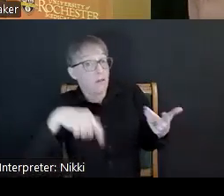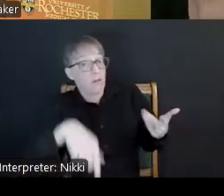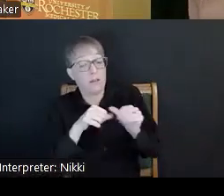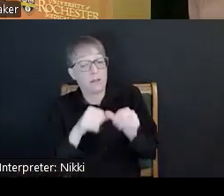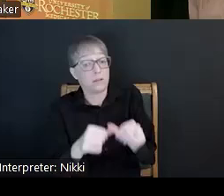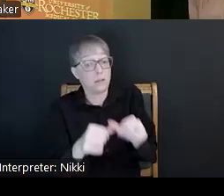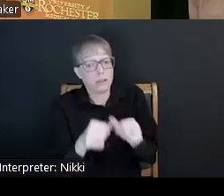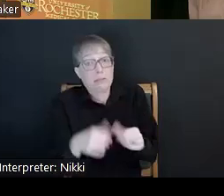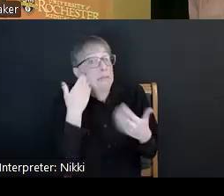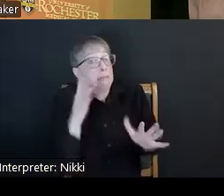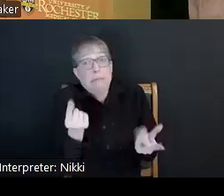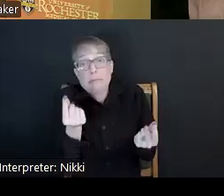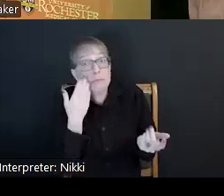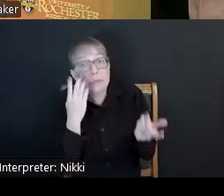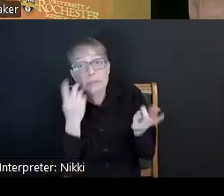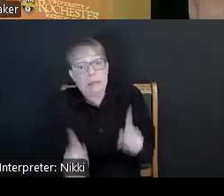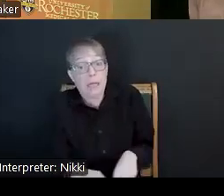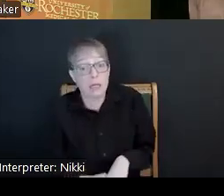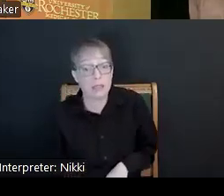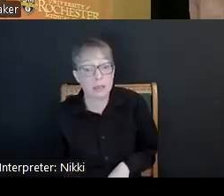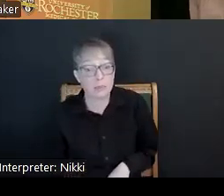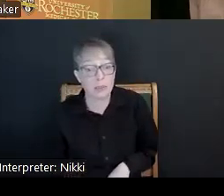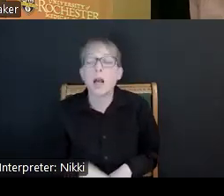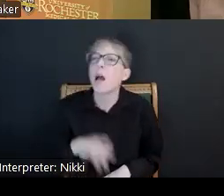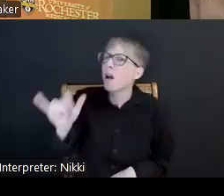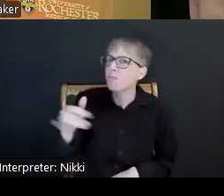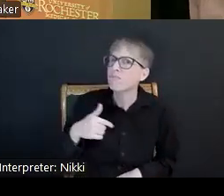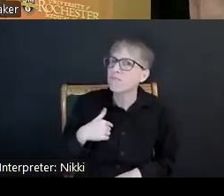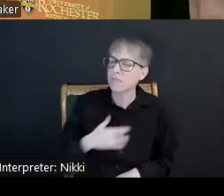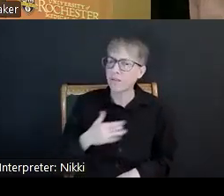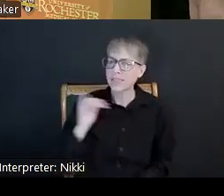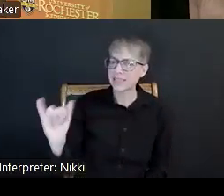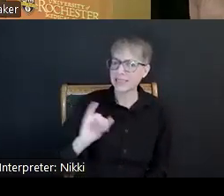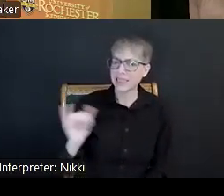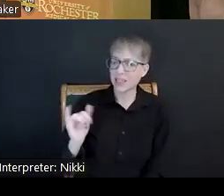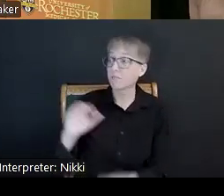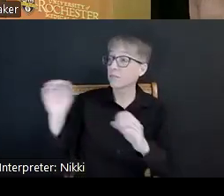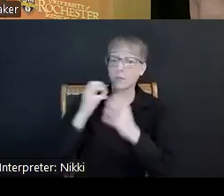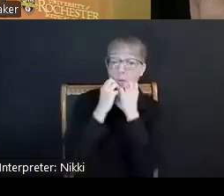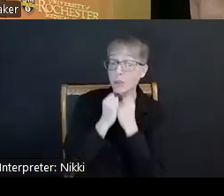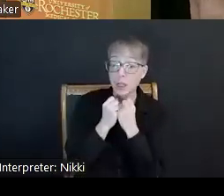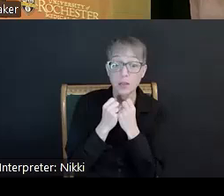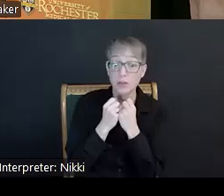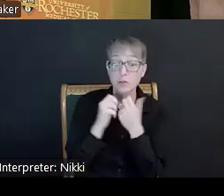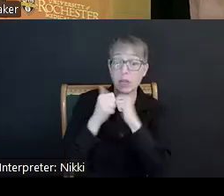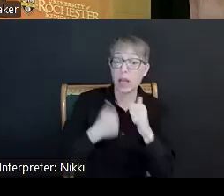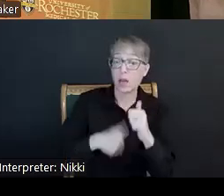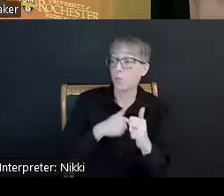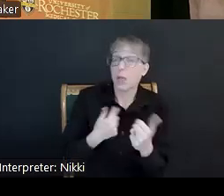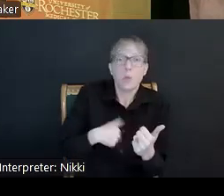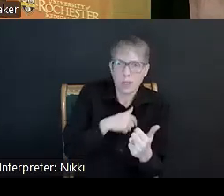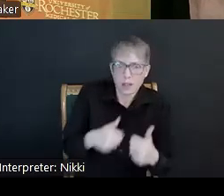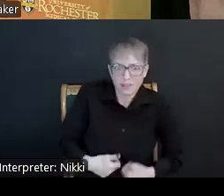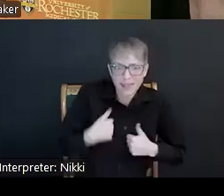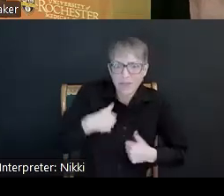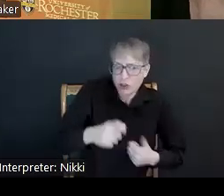what happens. I mean, you know, that's the way I feel about it. Don't make no difference who help. As long as I have help the way I can live like people. We living like